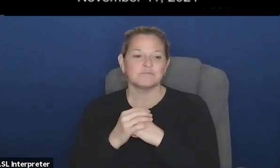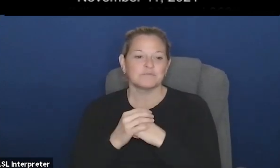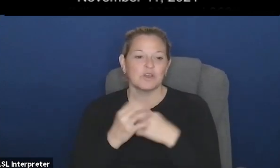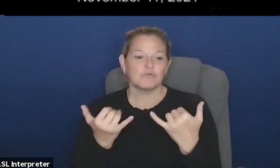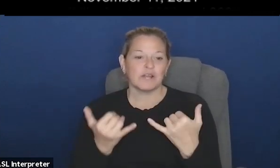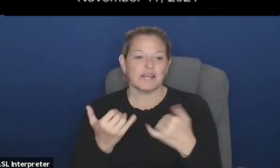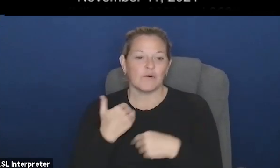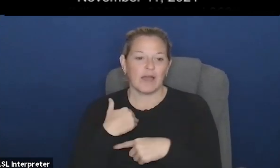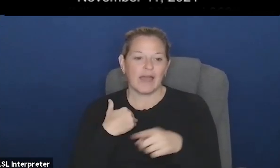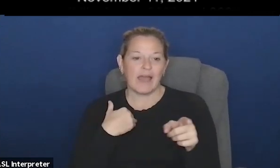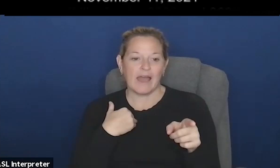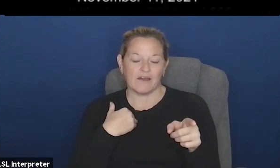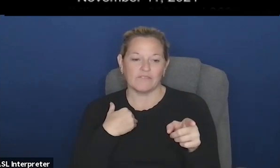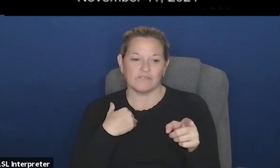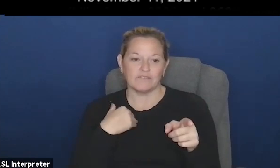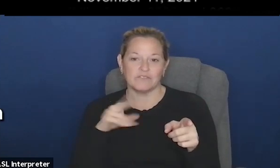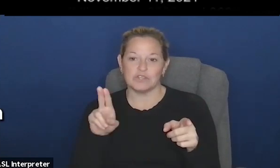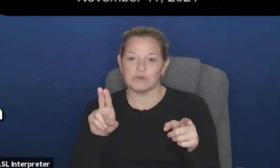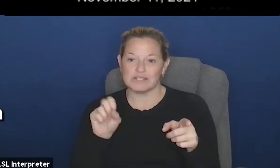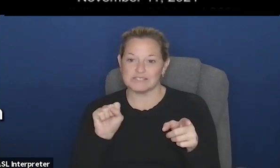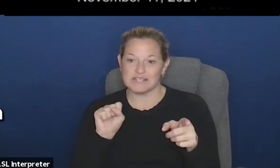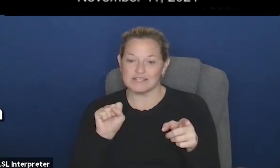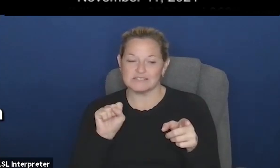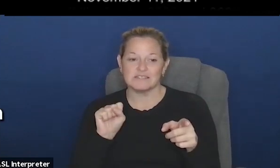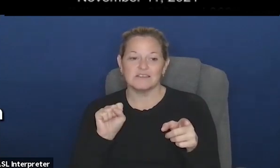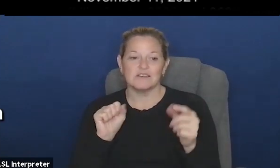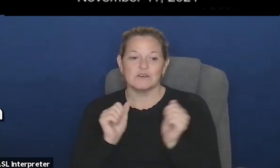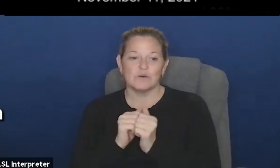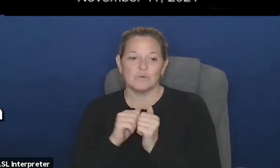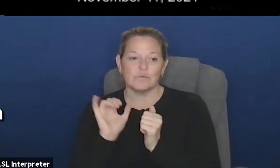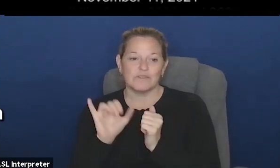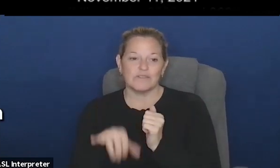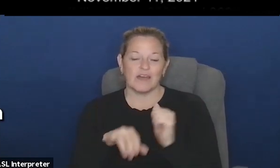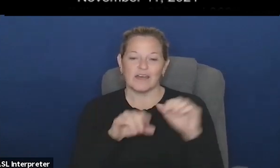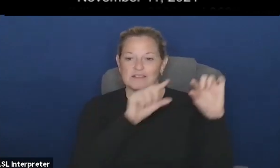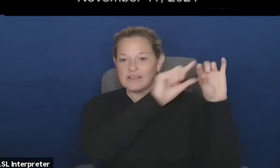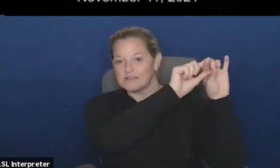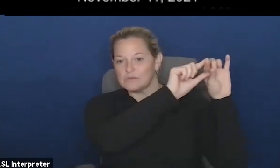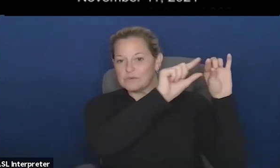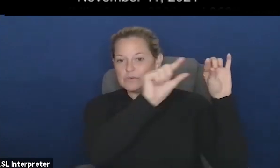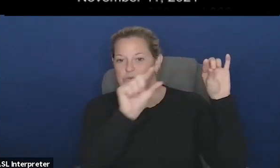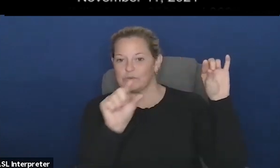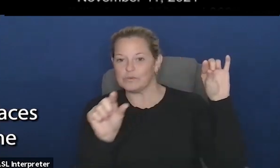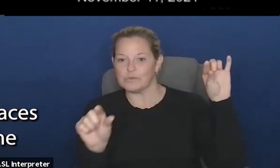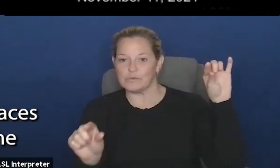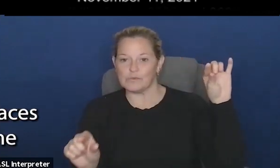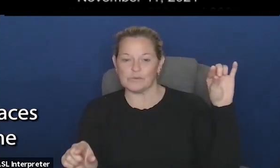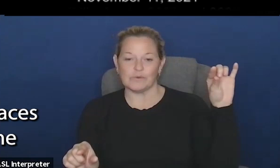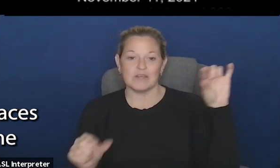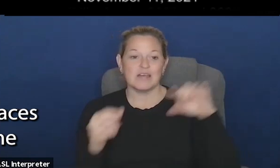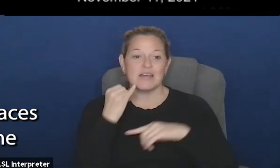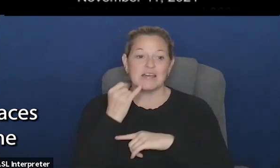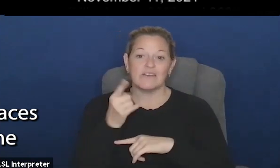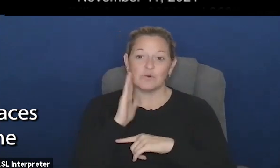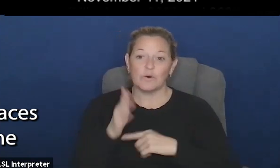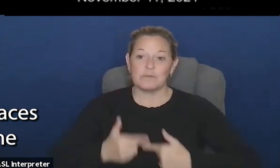with the path of annular eclipse going through it. And I just want to draw some attention to the locations of note for people in the audience who are going to be living